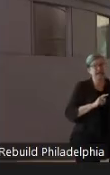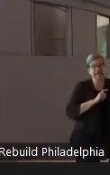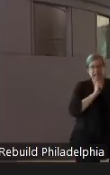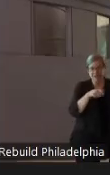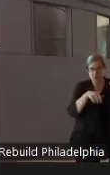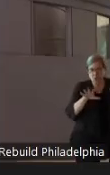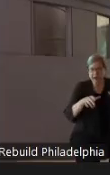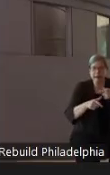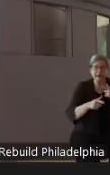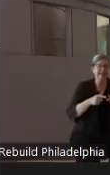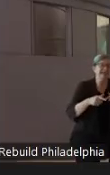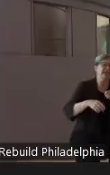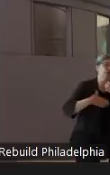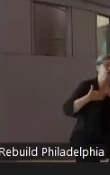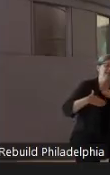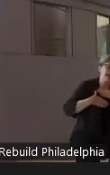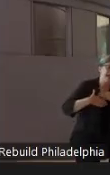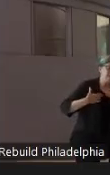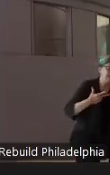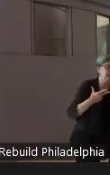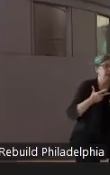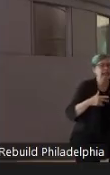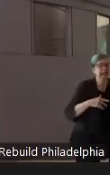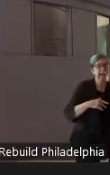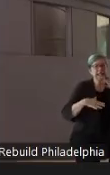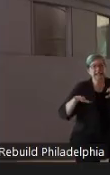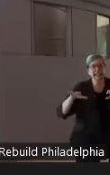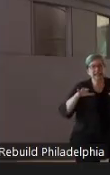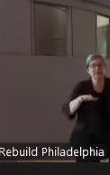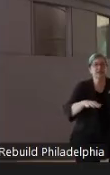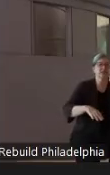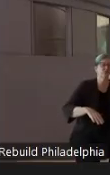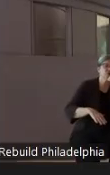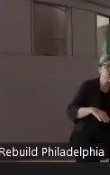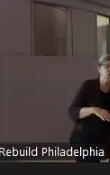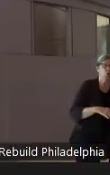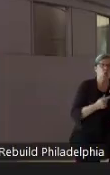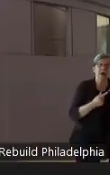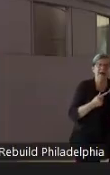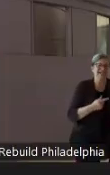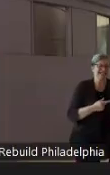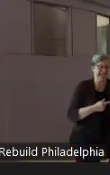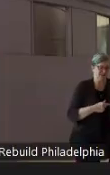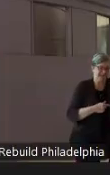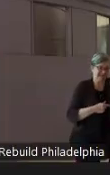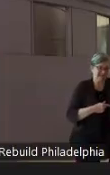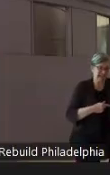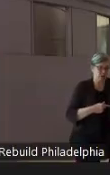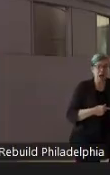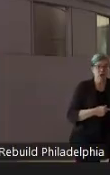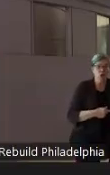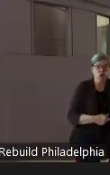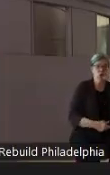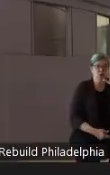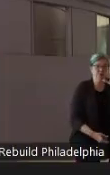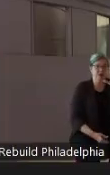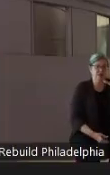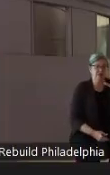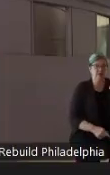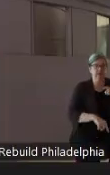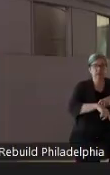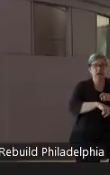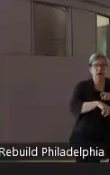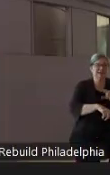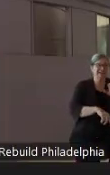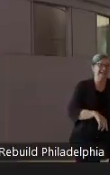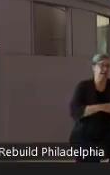Giveaways, entertainment, kids' activities, food. That is this Saturday, October the 25th, from